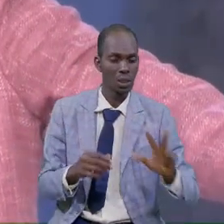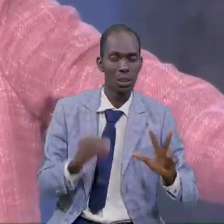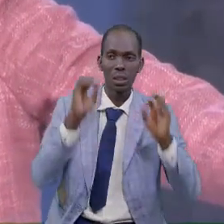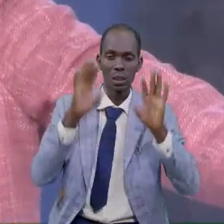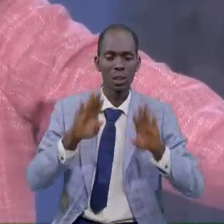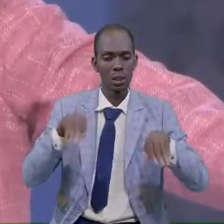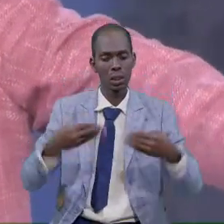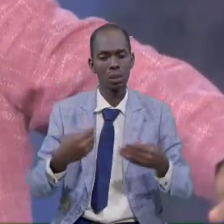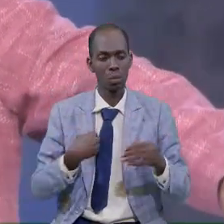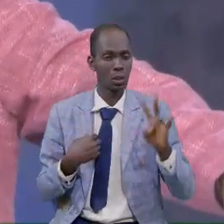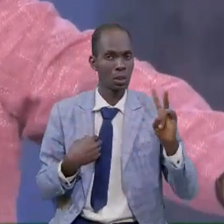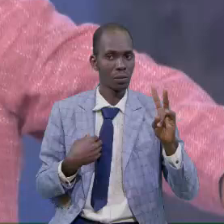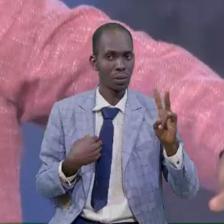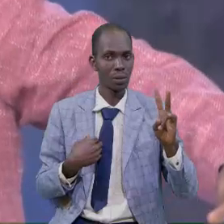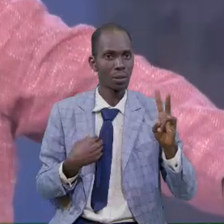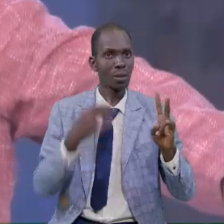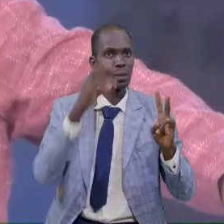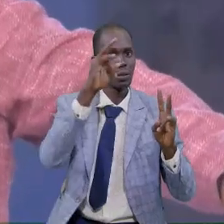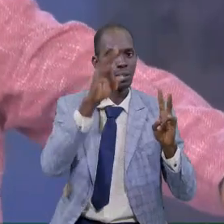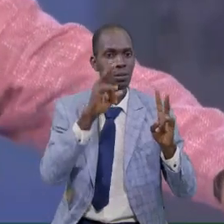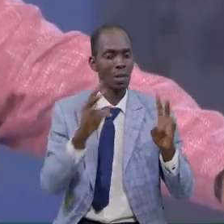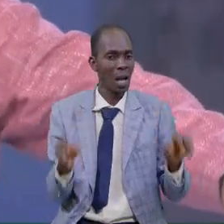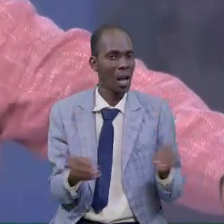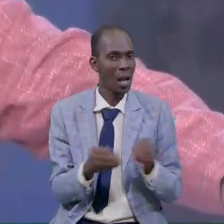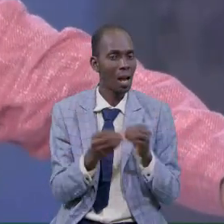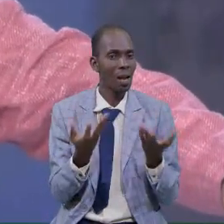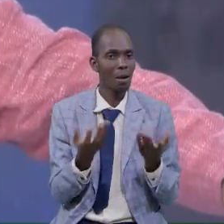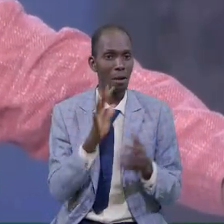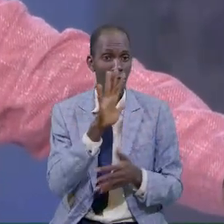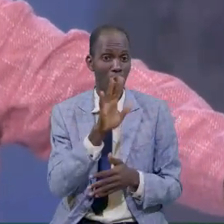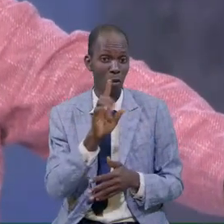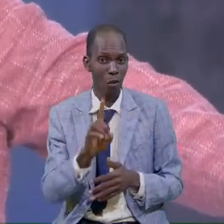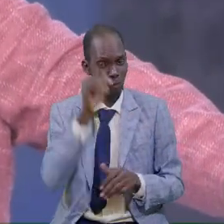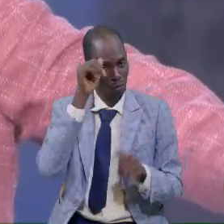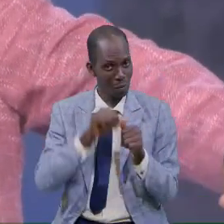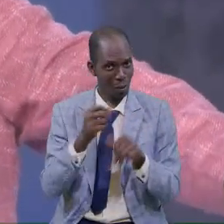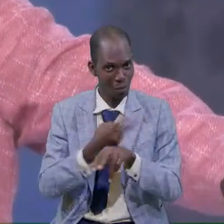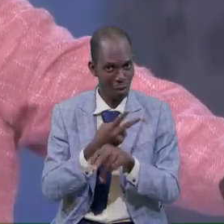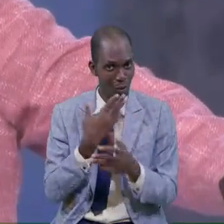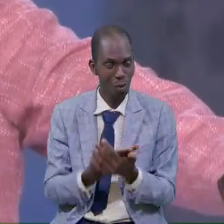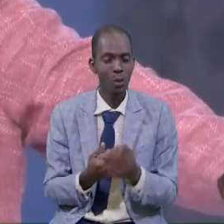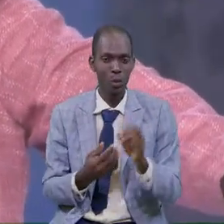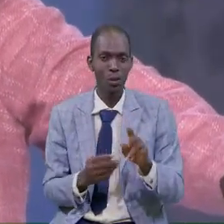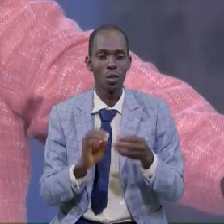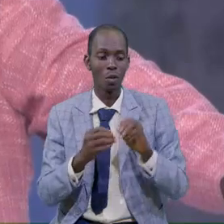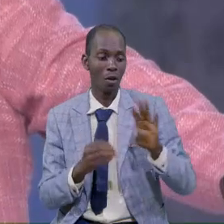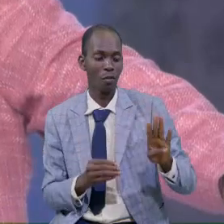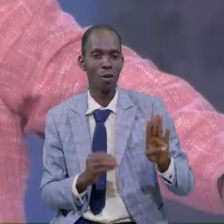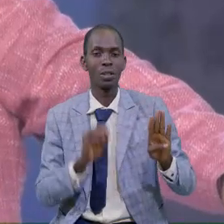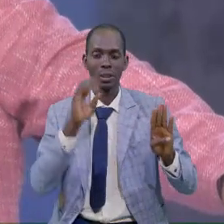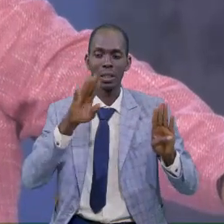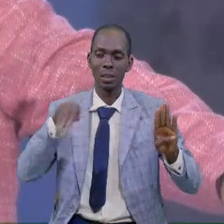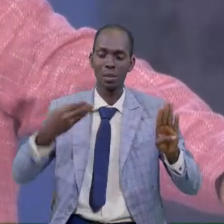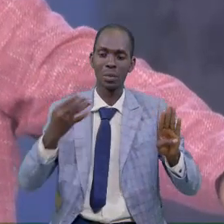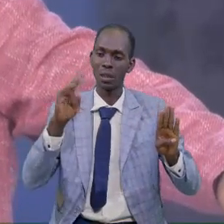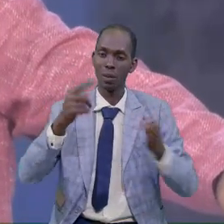Already he's adding to 51, if you remember your maths. And then number four, he gave me 17. Number five, he